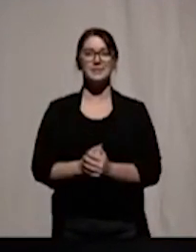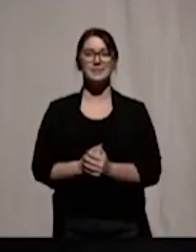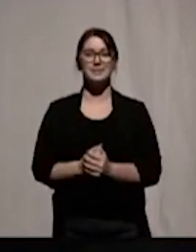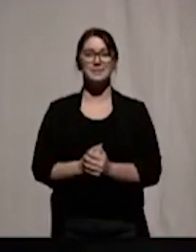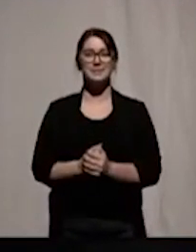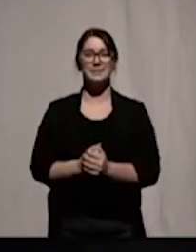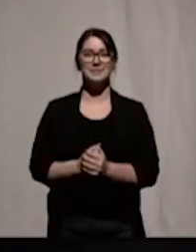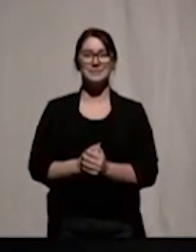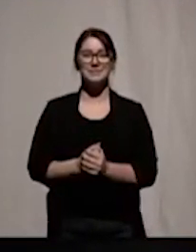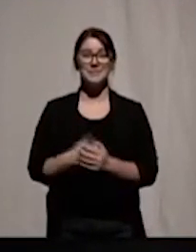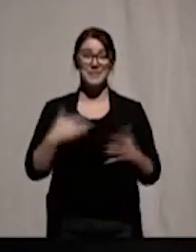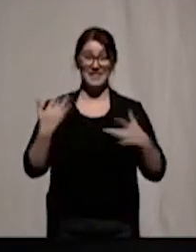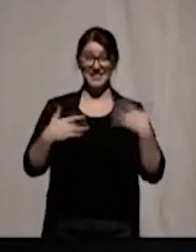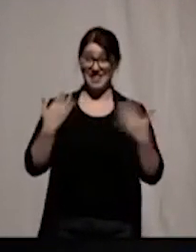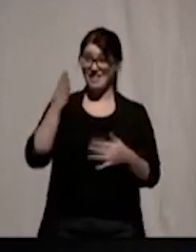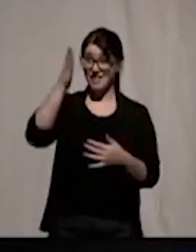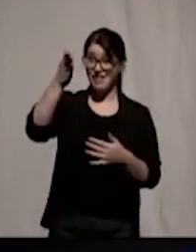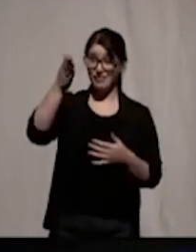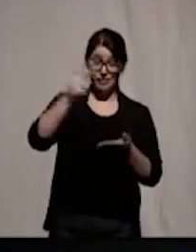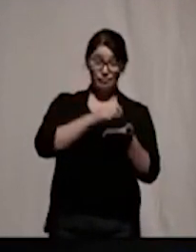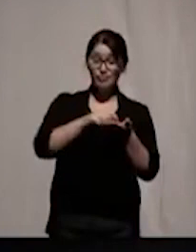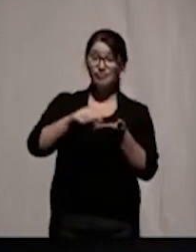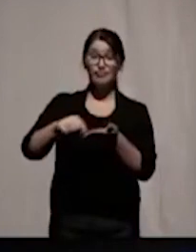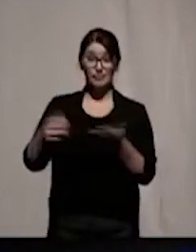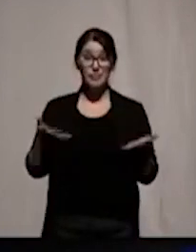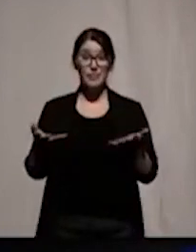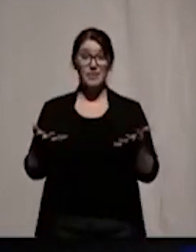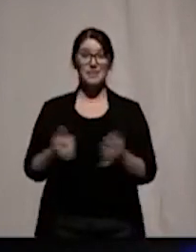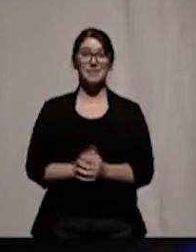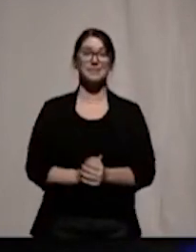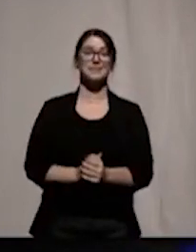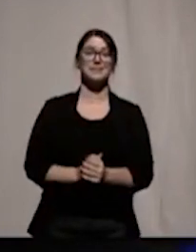future. Cool. Thank you.